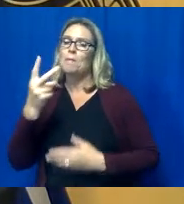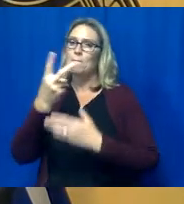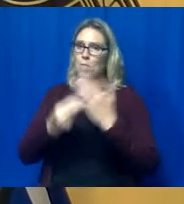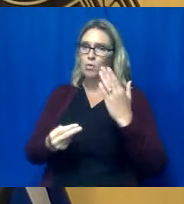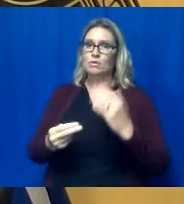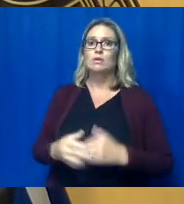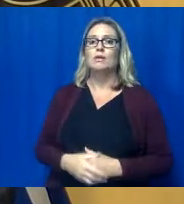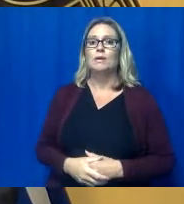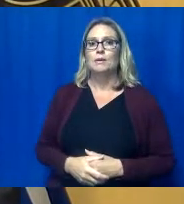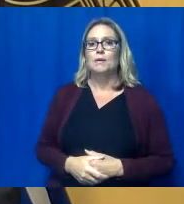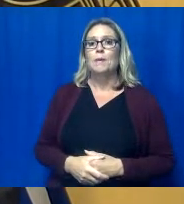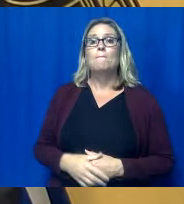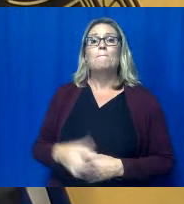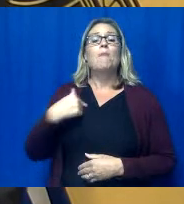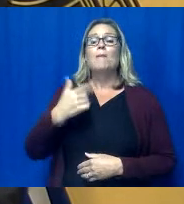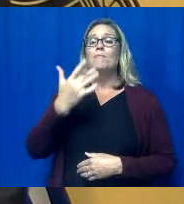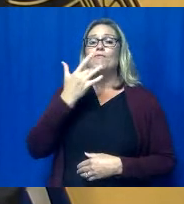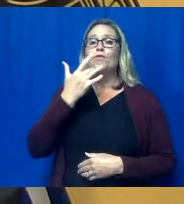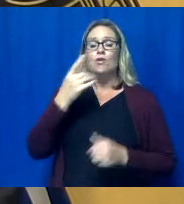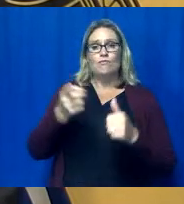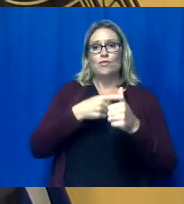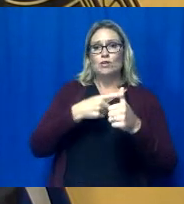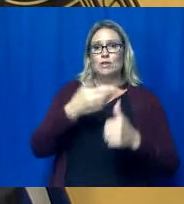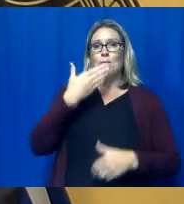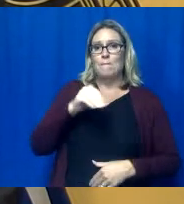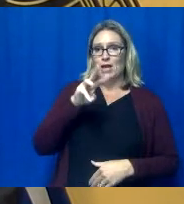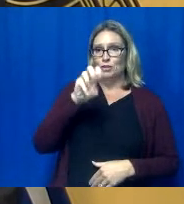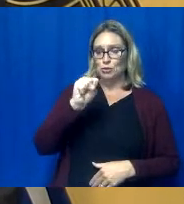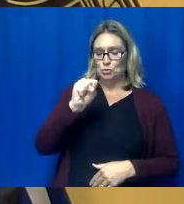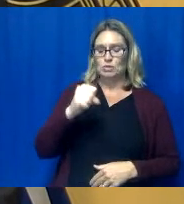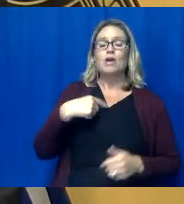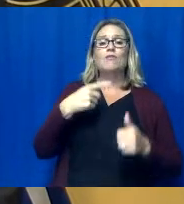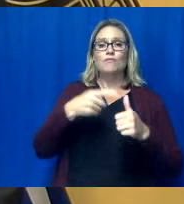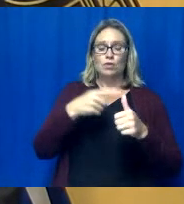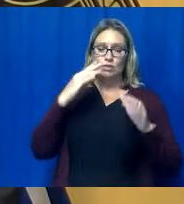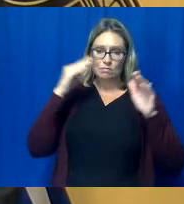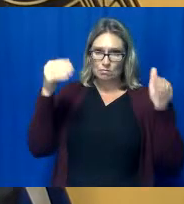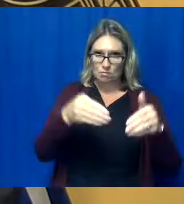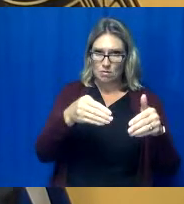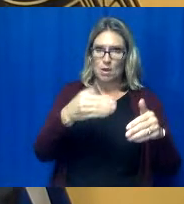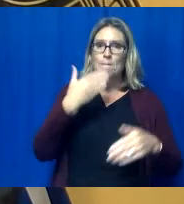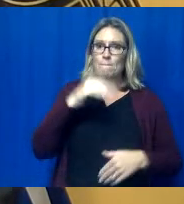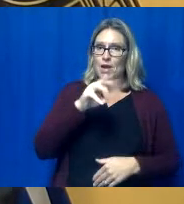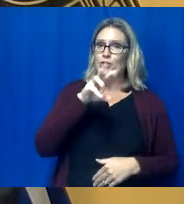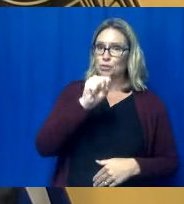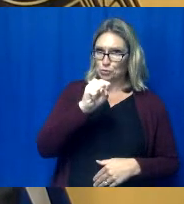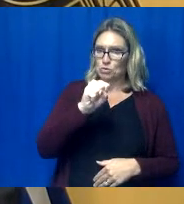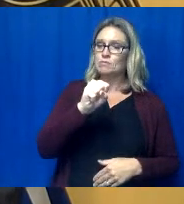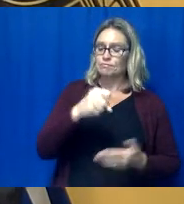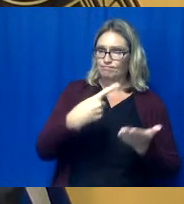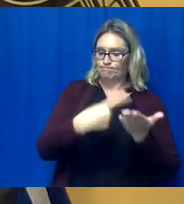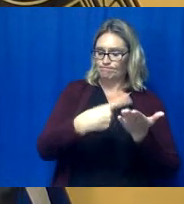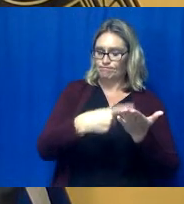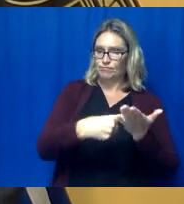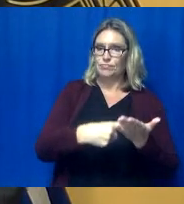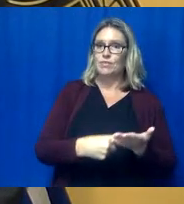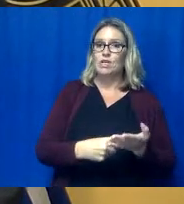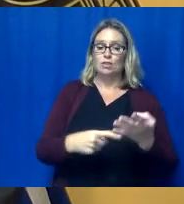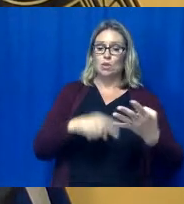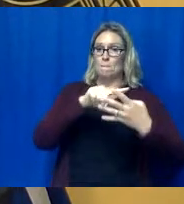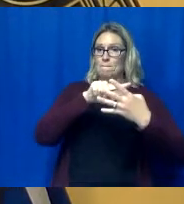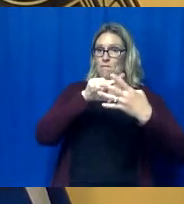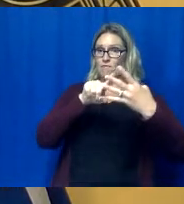like to get the bad news over with first, so I hope you won't mind, and we'll just get right through that. There are 4 bad things about this